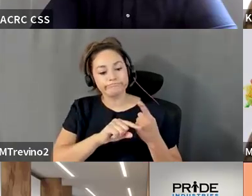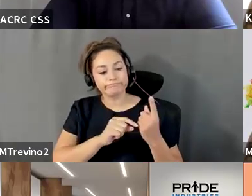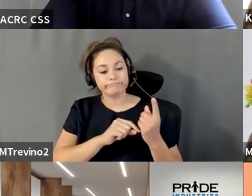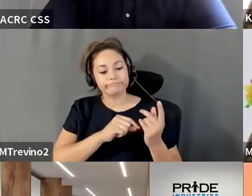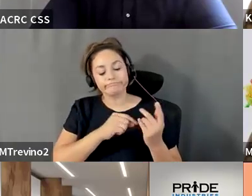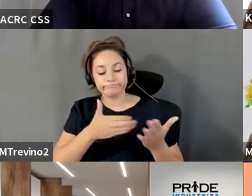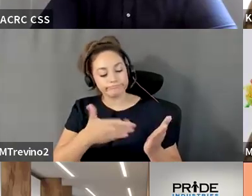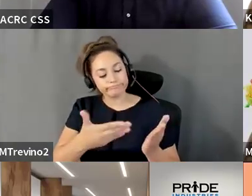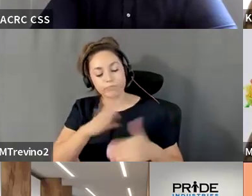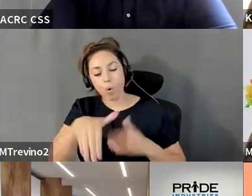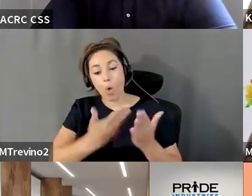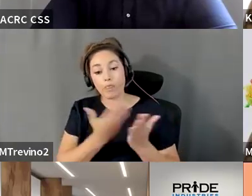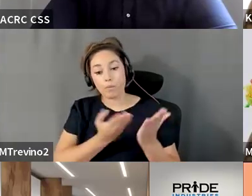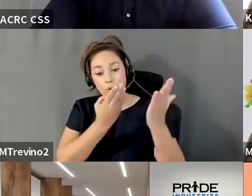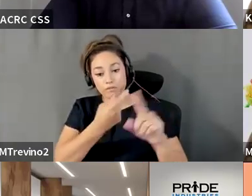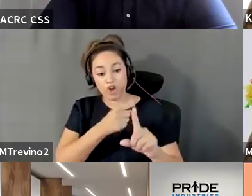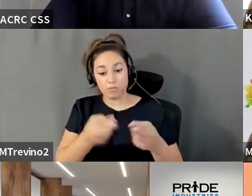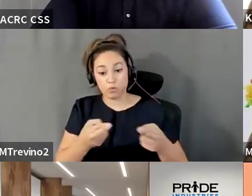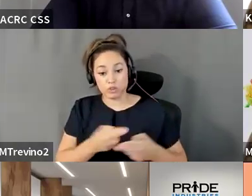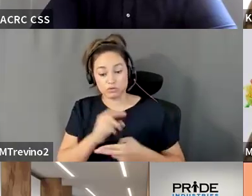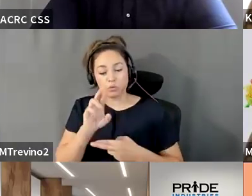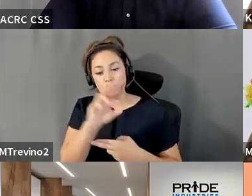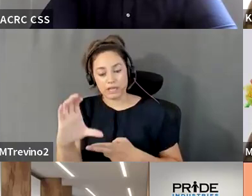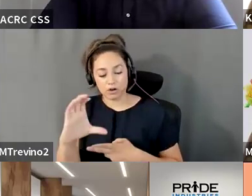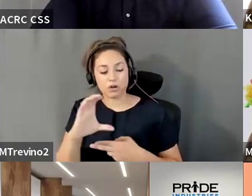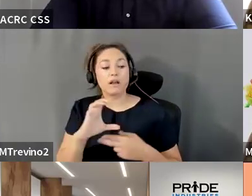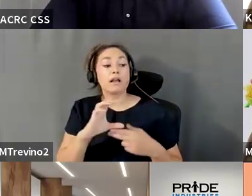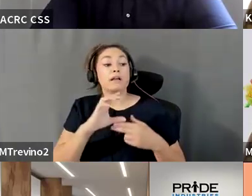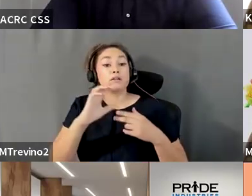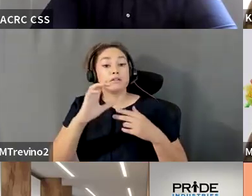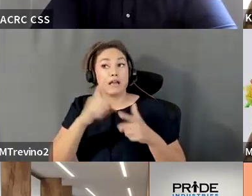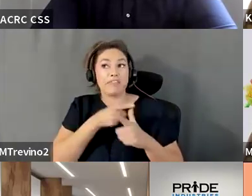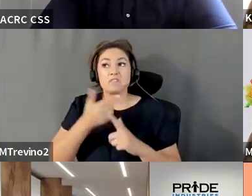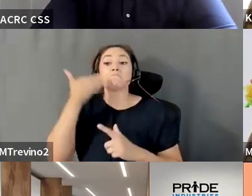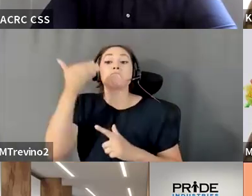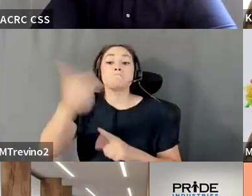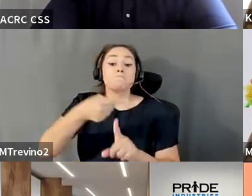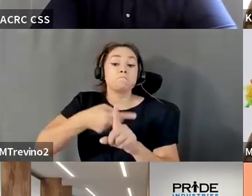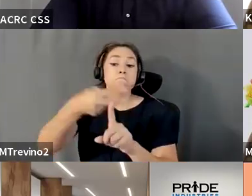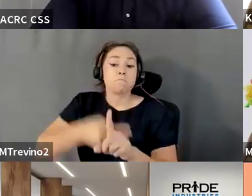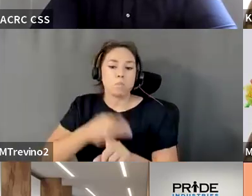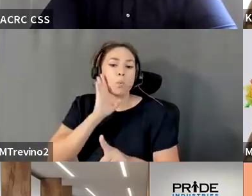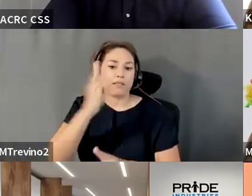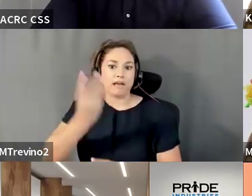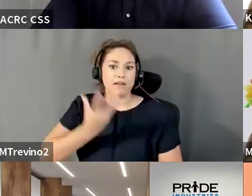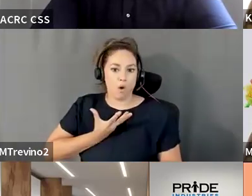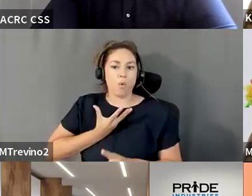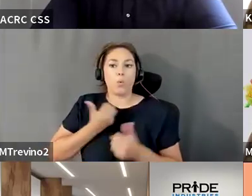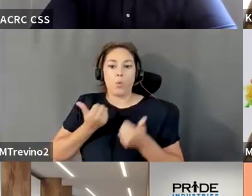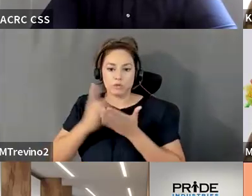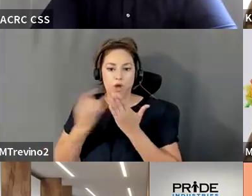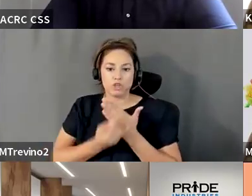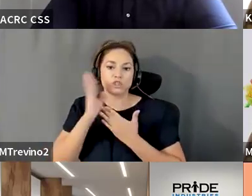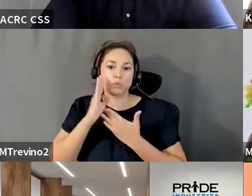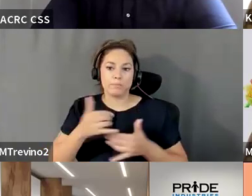from all the regional centers, and then we will find out in a month or two, right, which projects will be awarded through